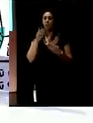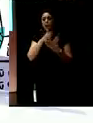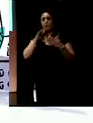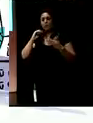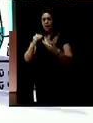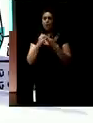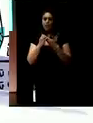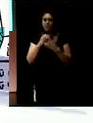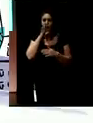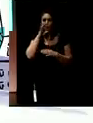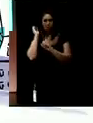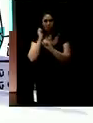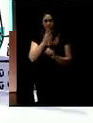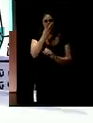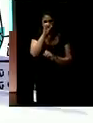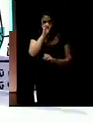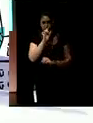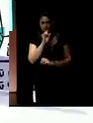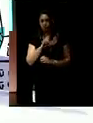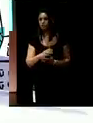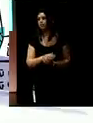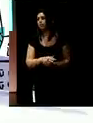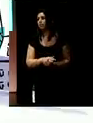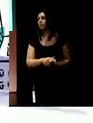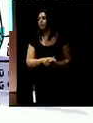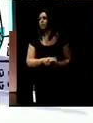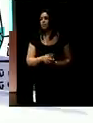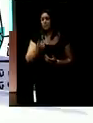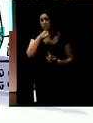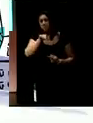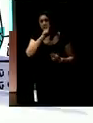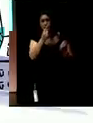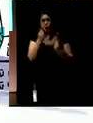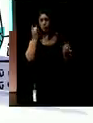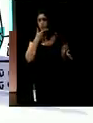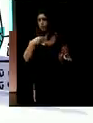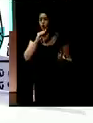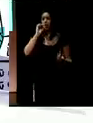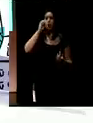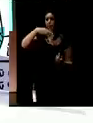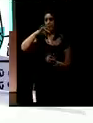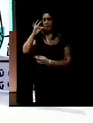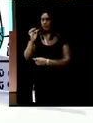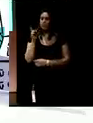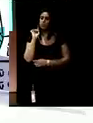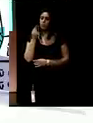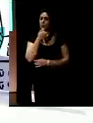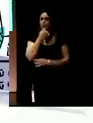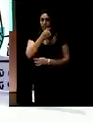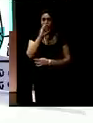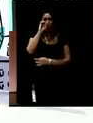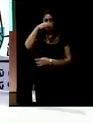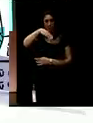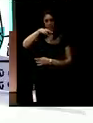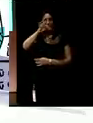to congratulate the foundation on its 25th anniversary. For those of you who doesn't know the UN WTO